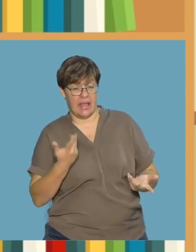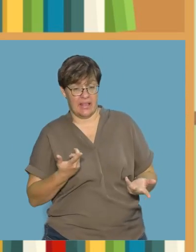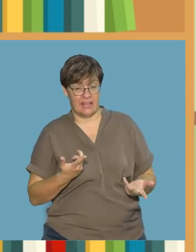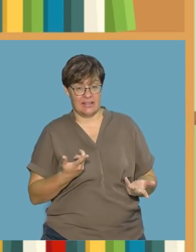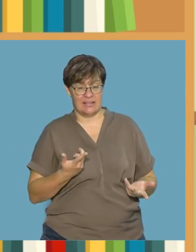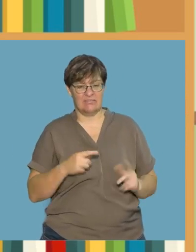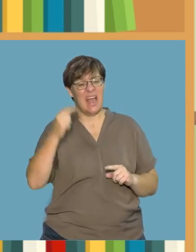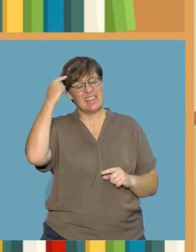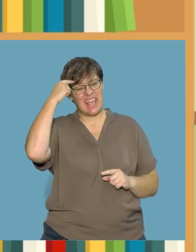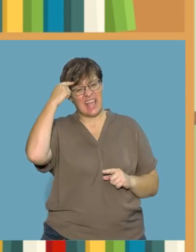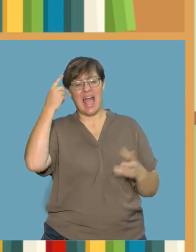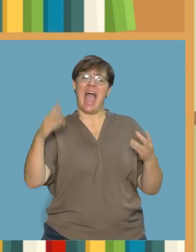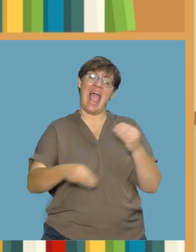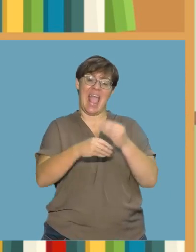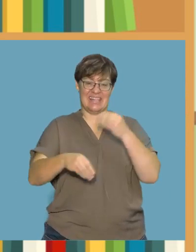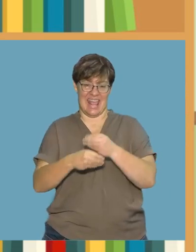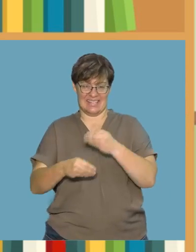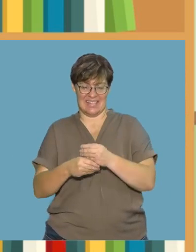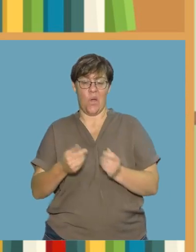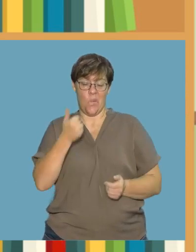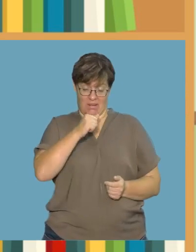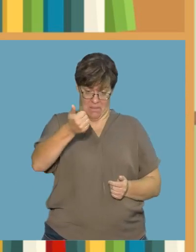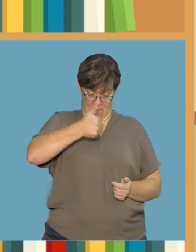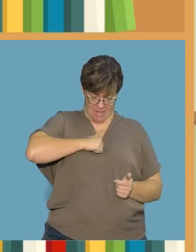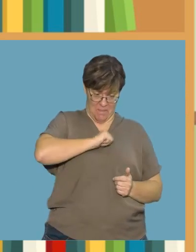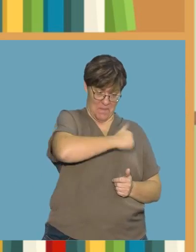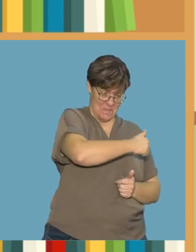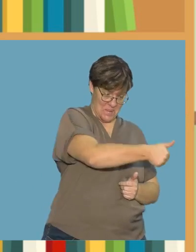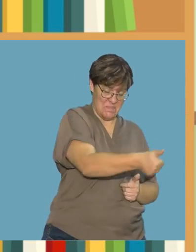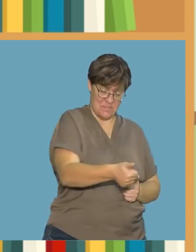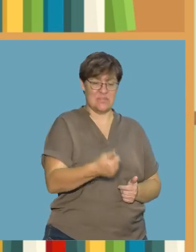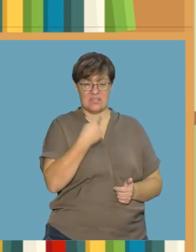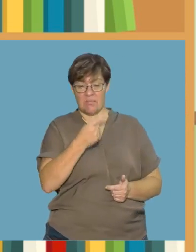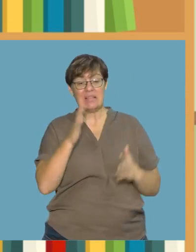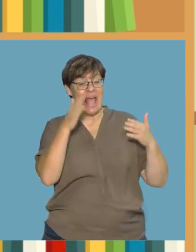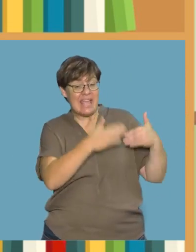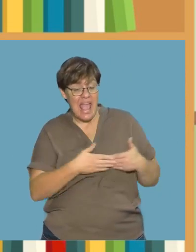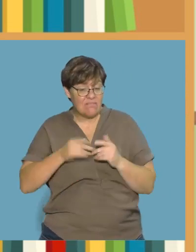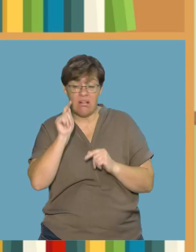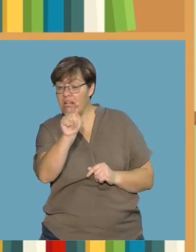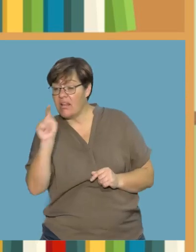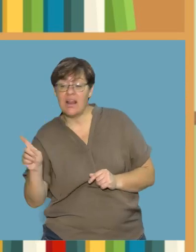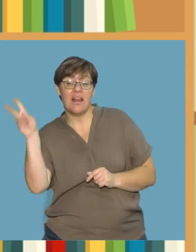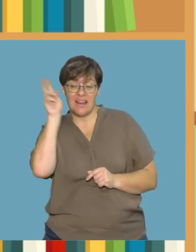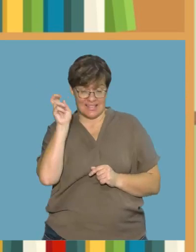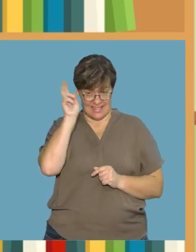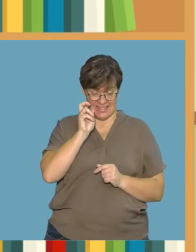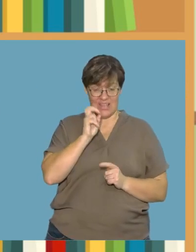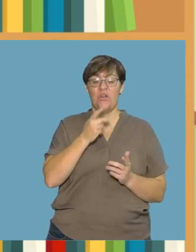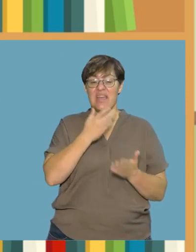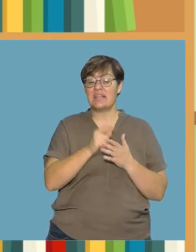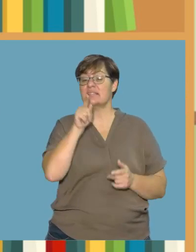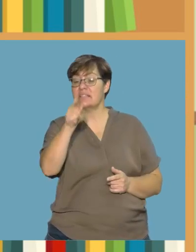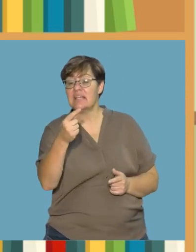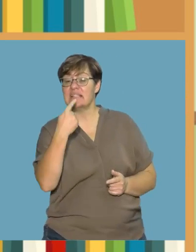it is your turn. Don't forget to listen carefully to your friends so that you can say what they have said before you add your own